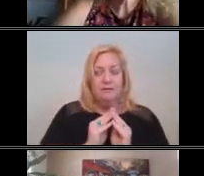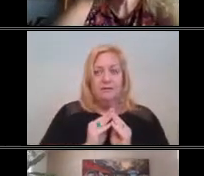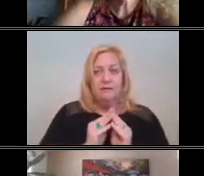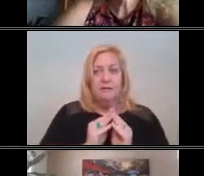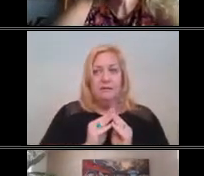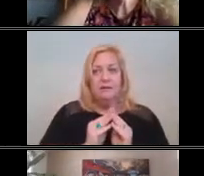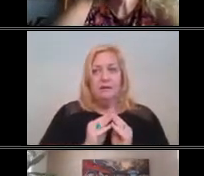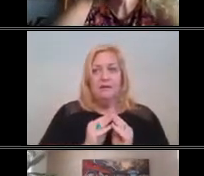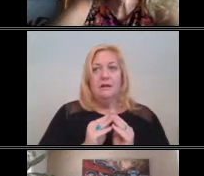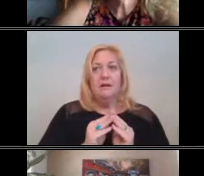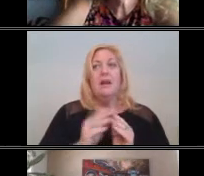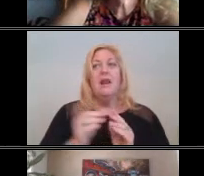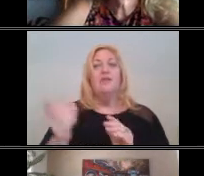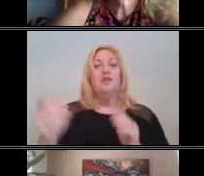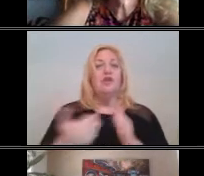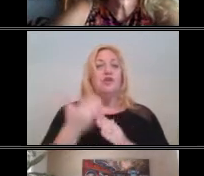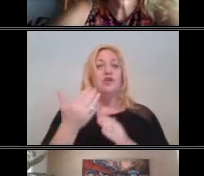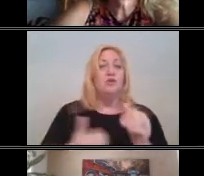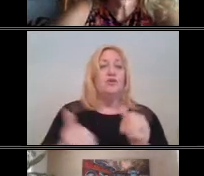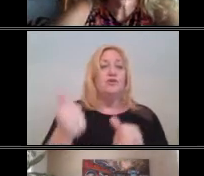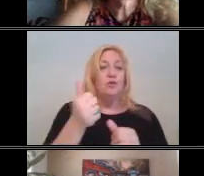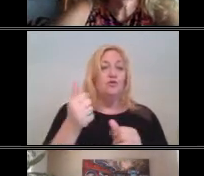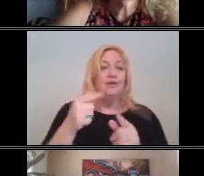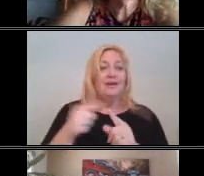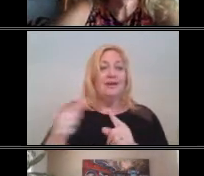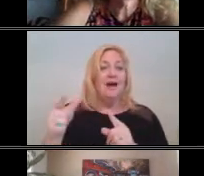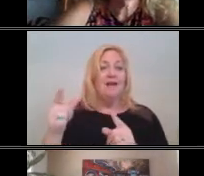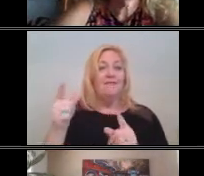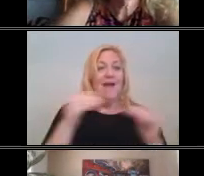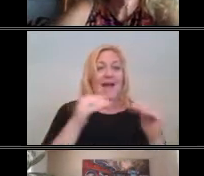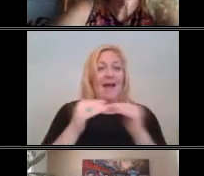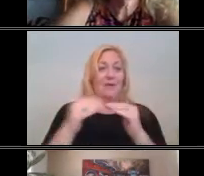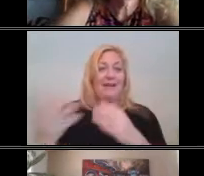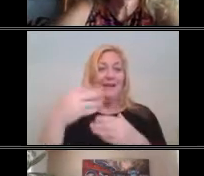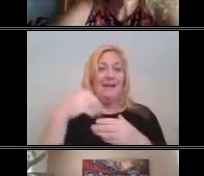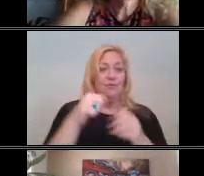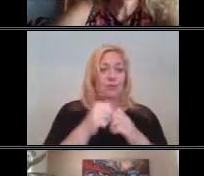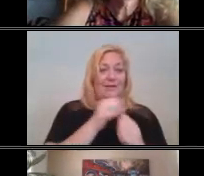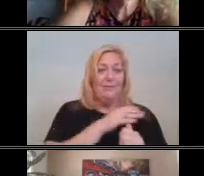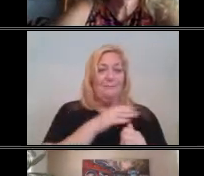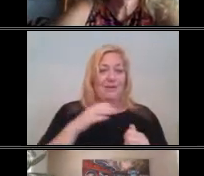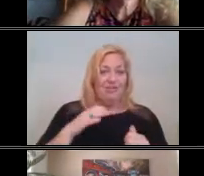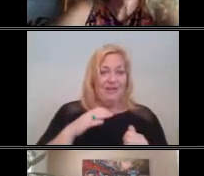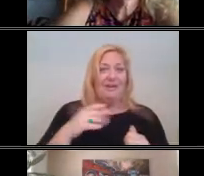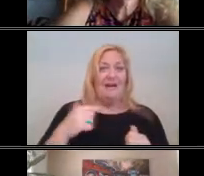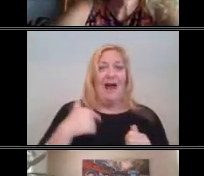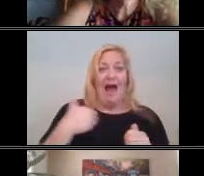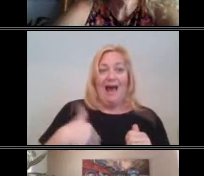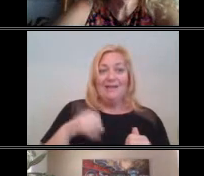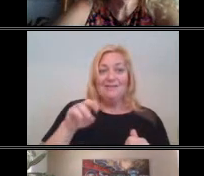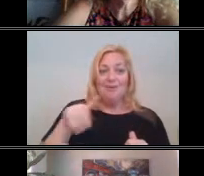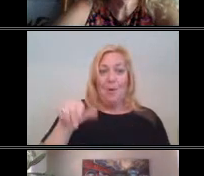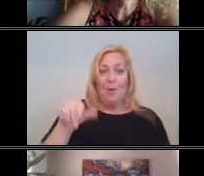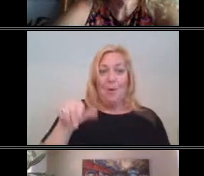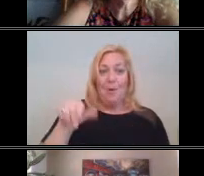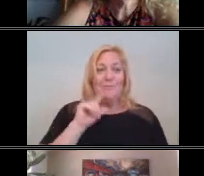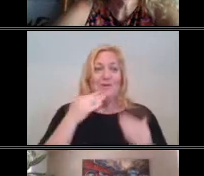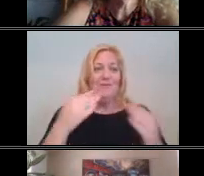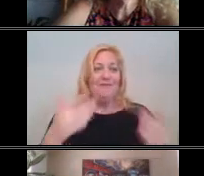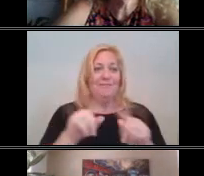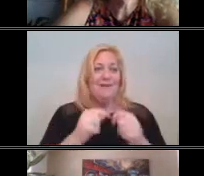As the incoming Associate Deputy Director of Equity and Engagement with the Commission, I, Sequoia, am grateful for the work of my